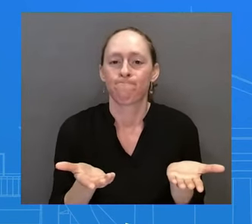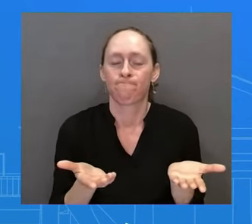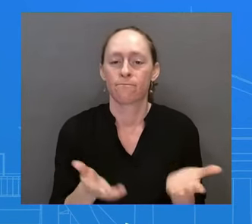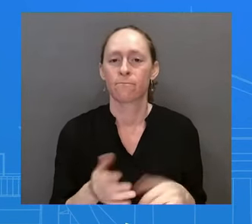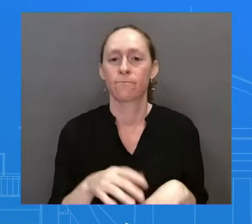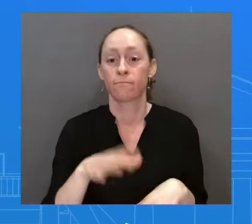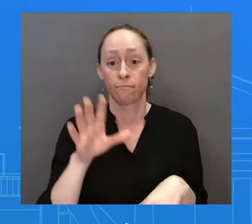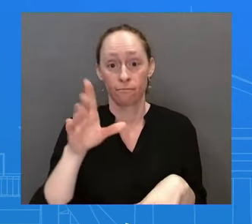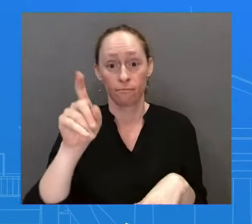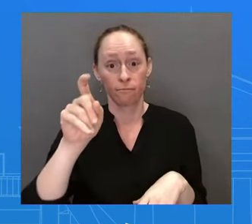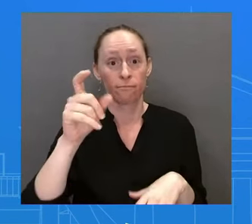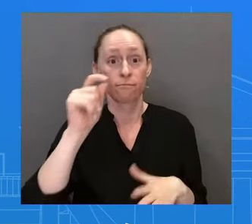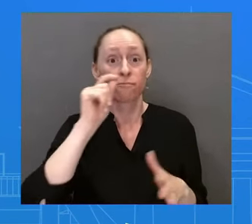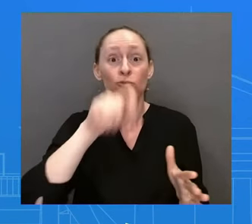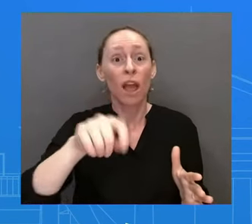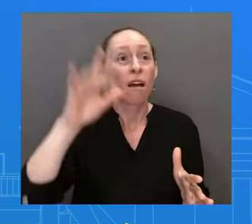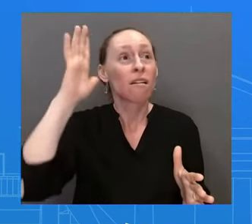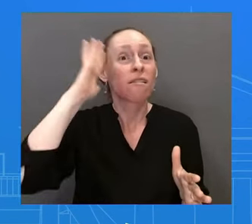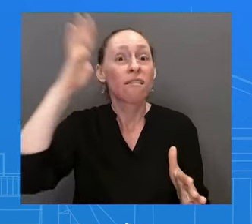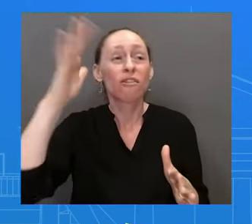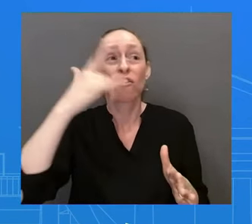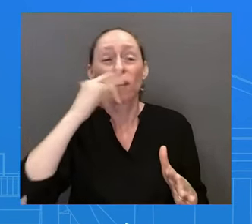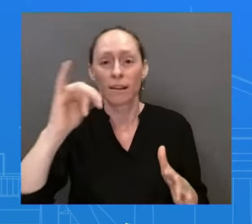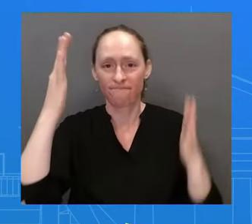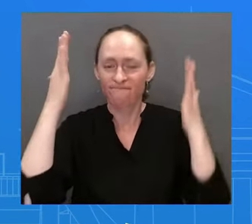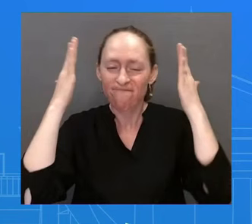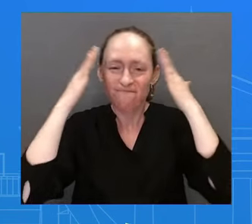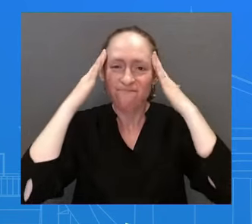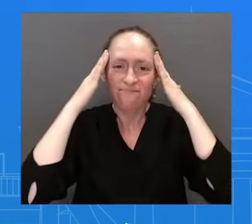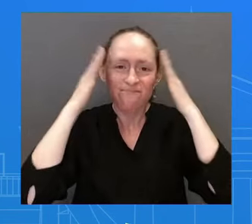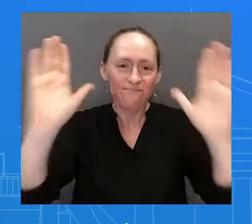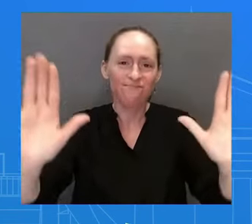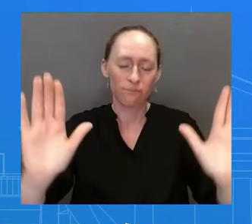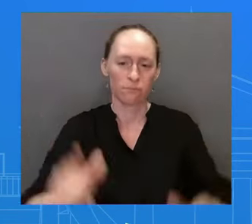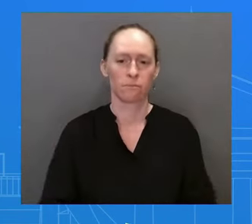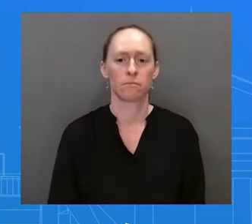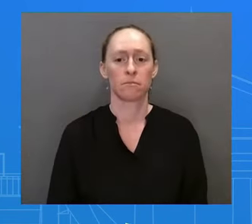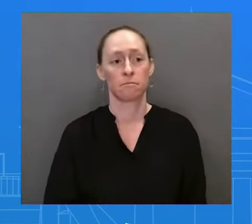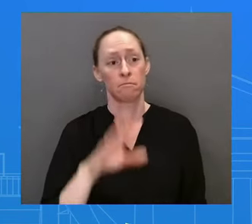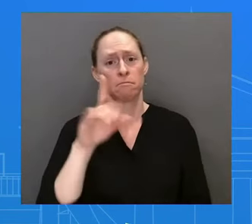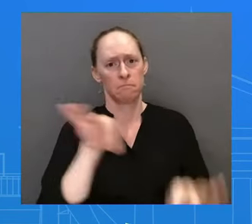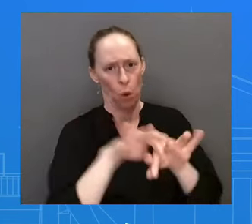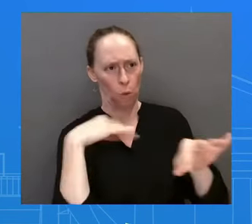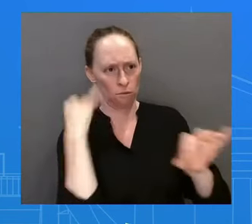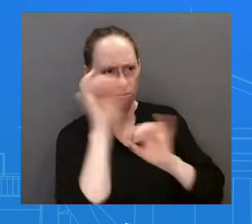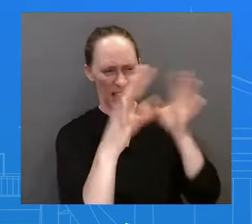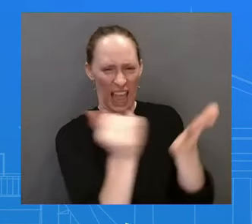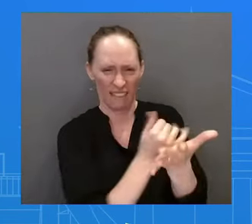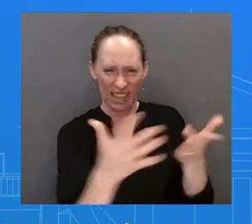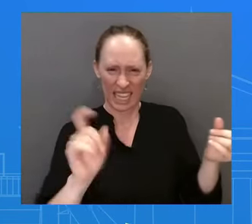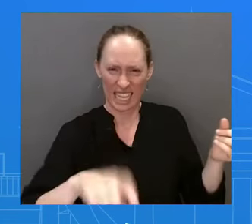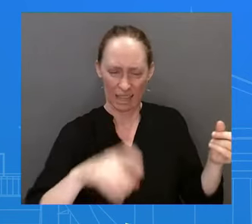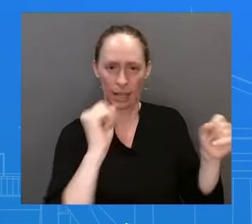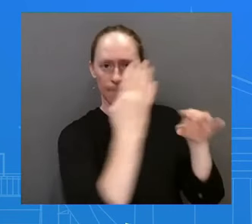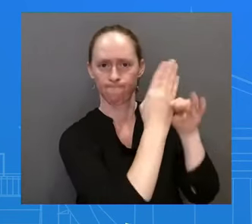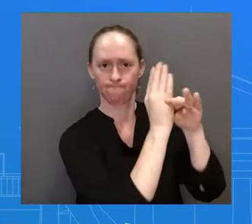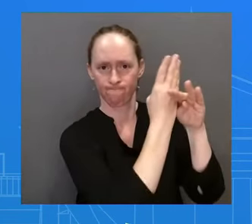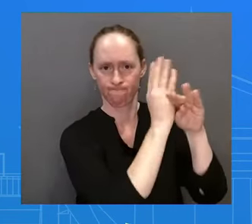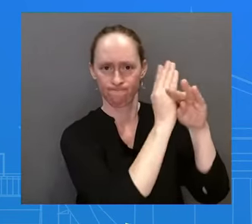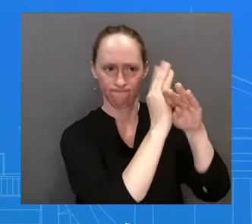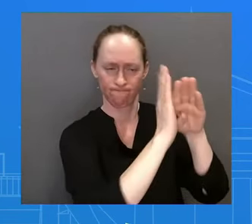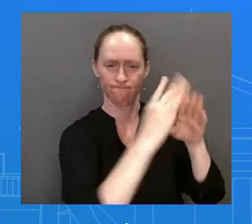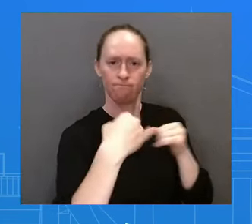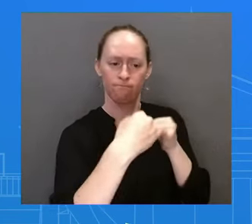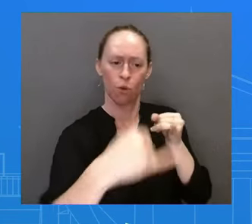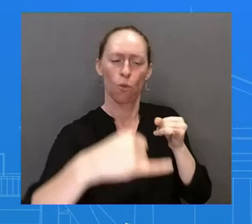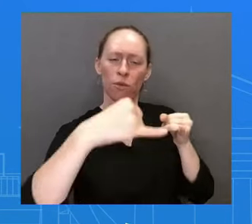legitimate security needs with a long border with Russia. We understand that. So do our NATO allies. And so we're having